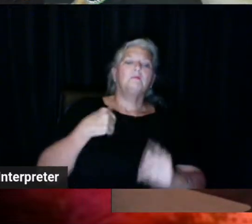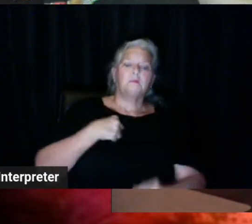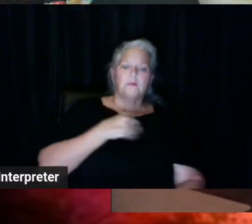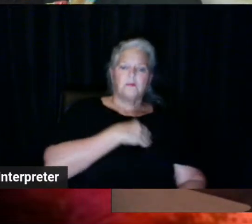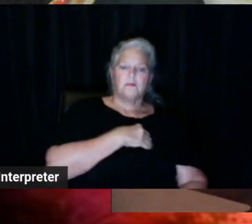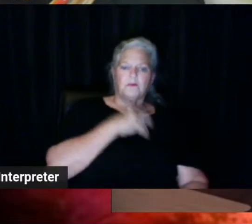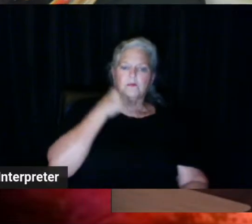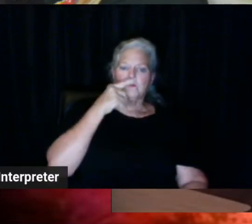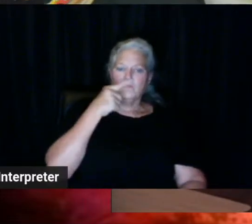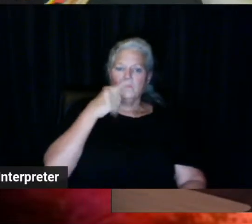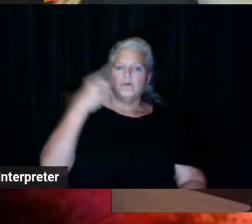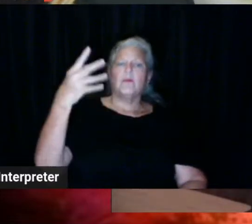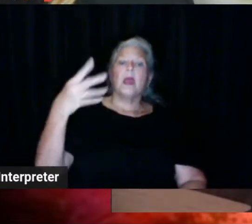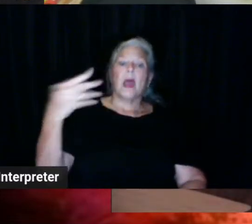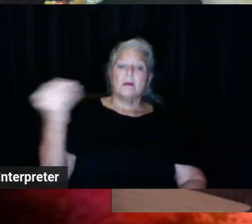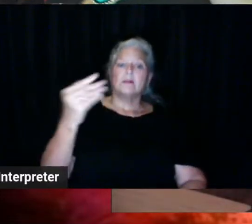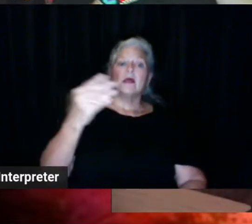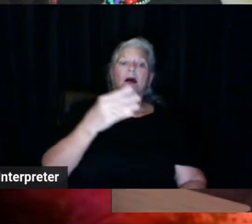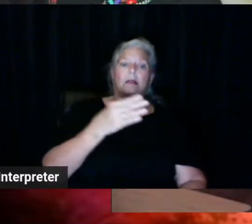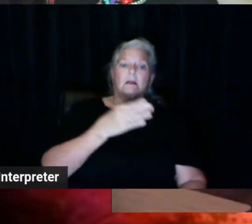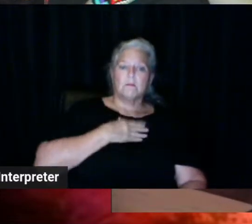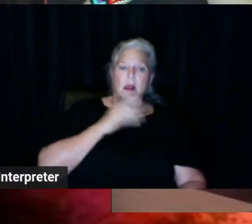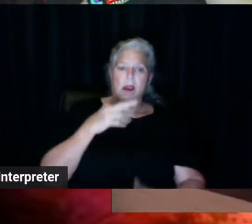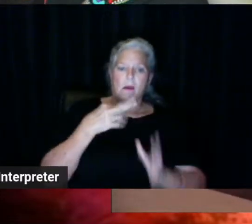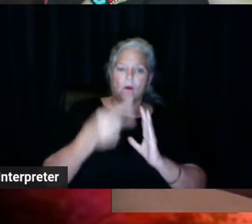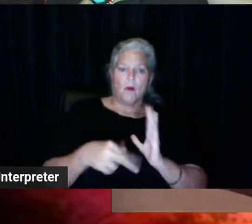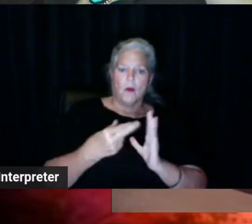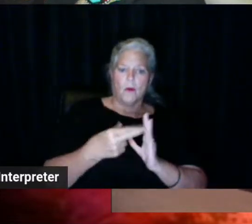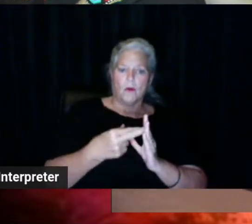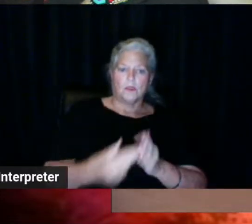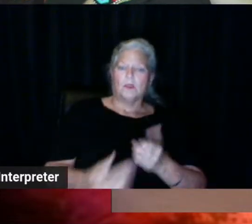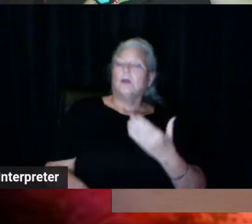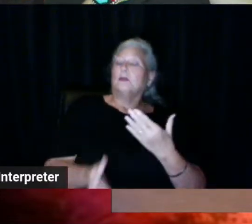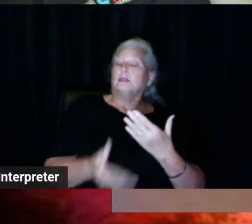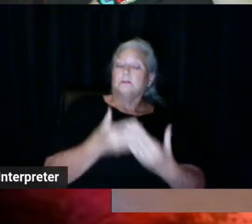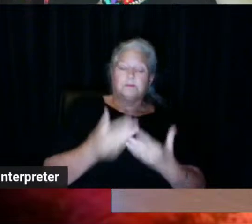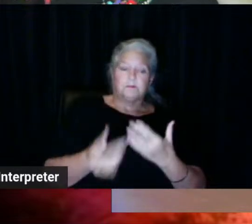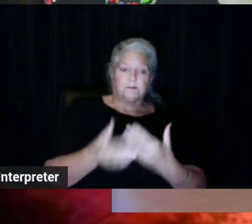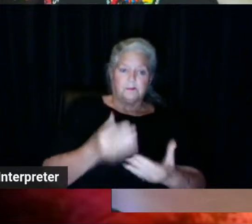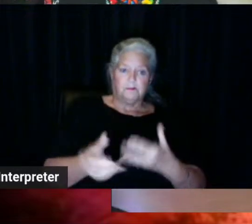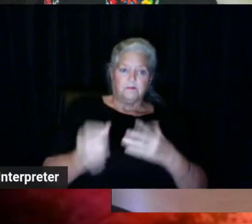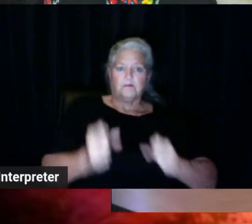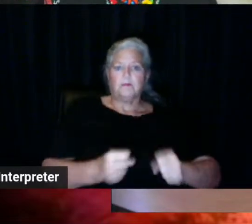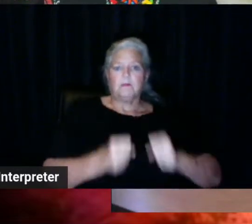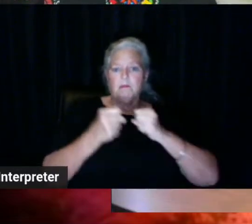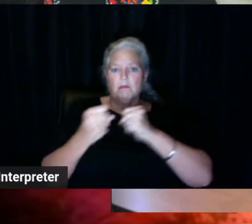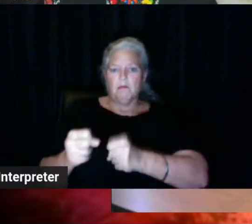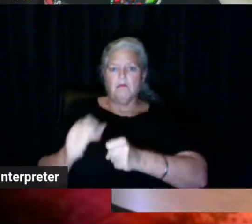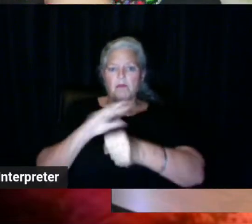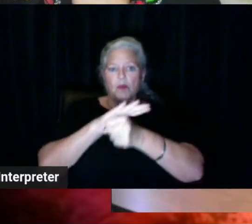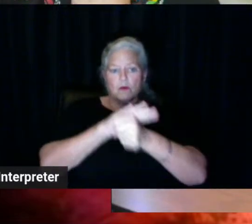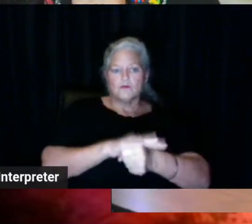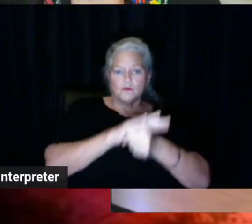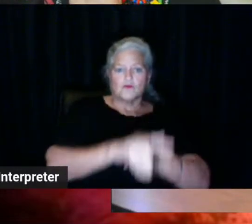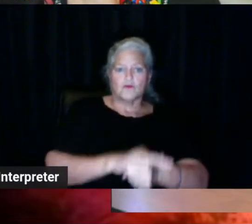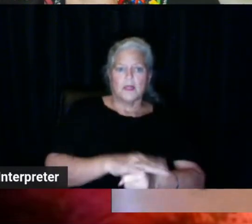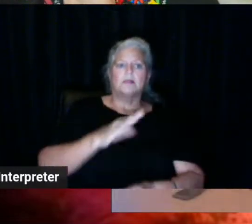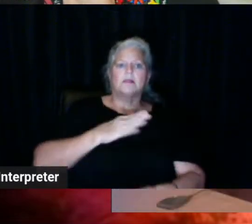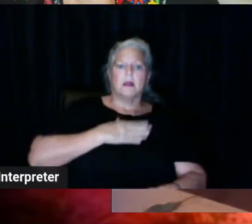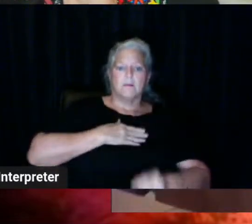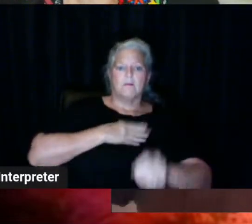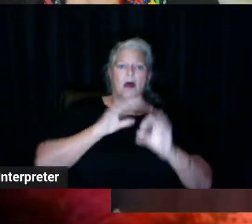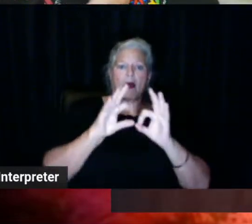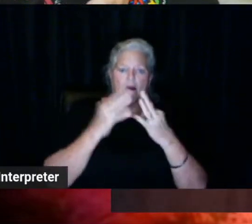the tremendous harassment, stress, and anxiety that my family, extended family, and I have been subjected to over the